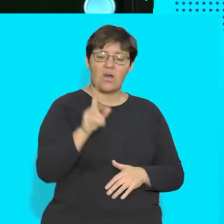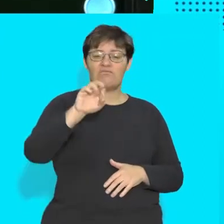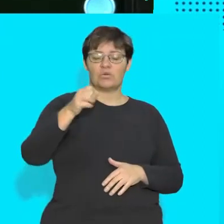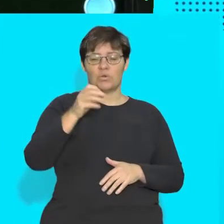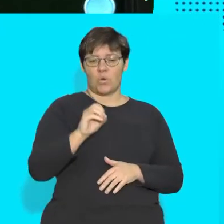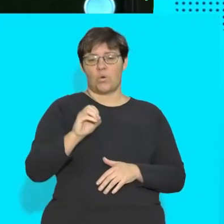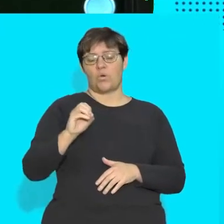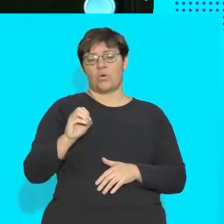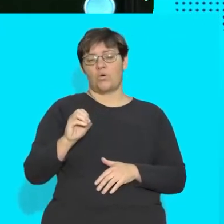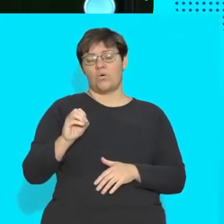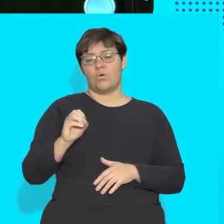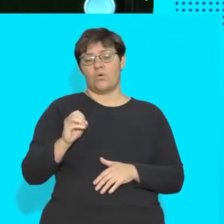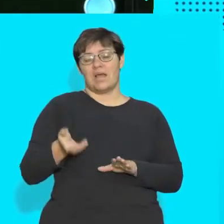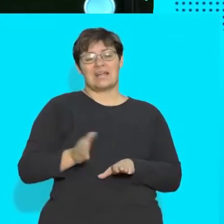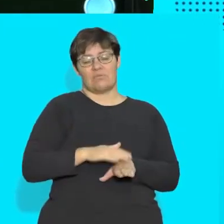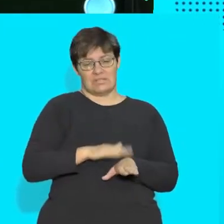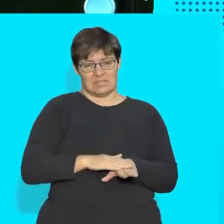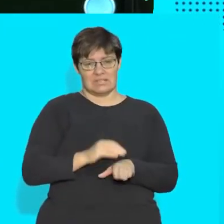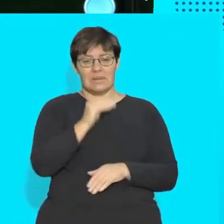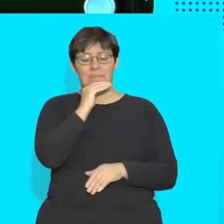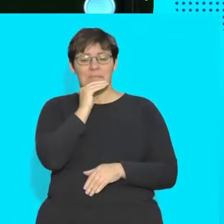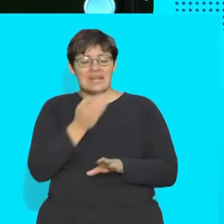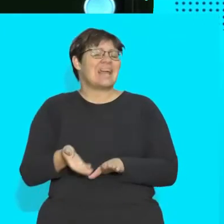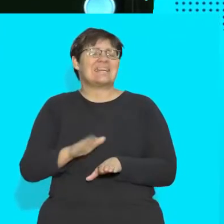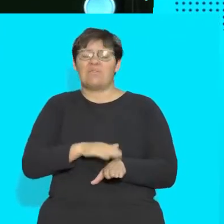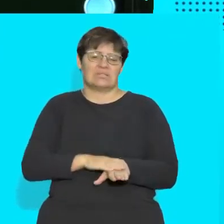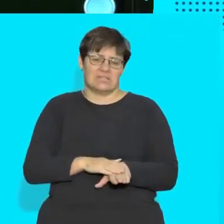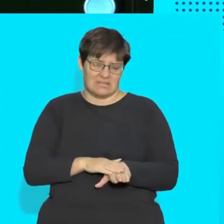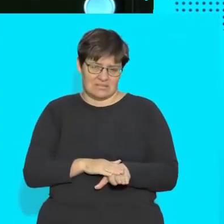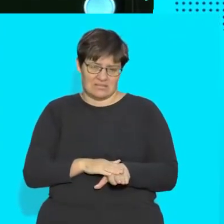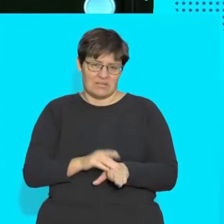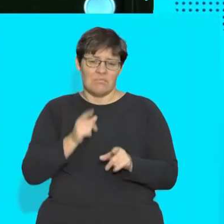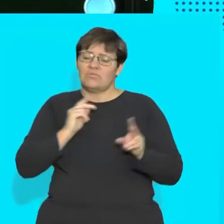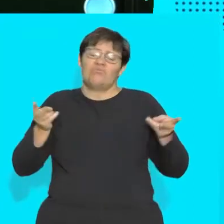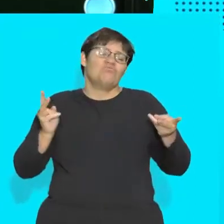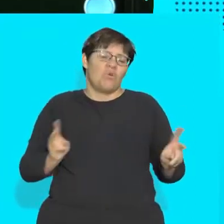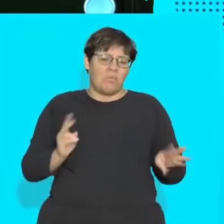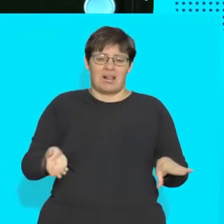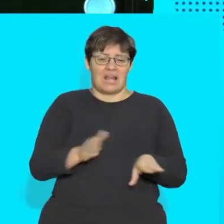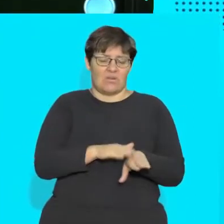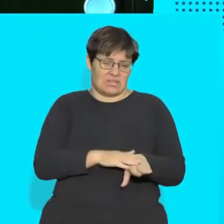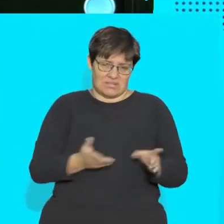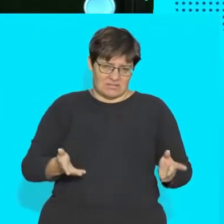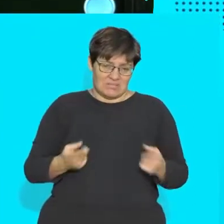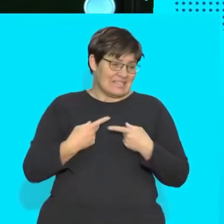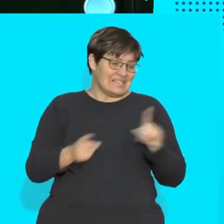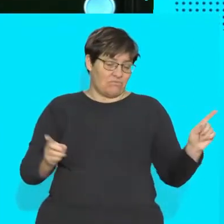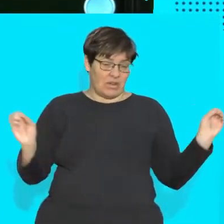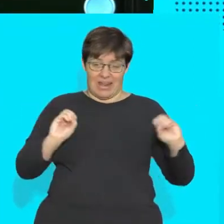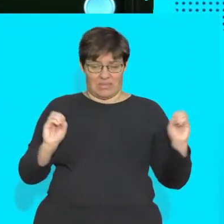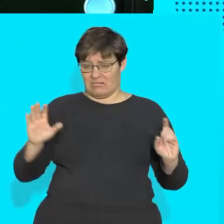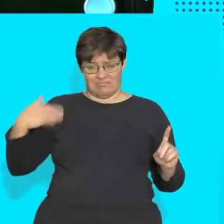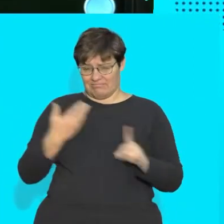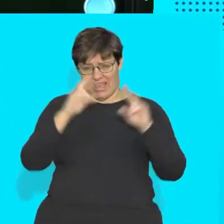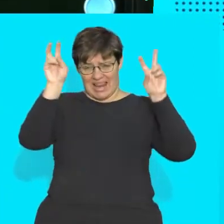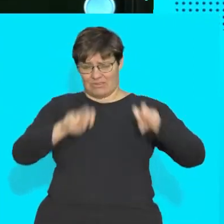saying a photocurrent because we have photons hitting it. They mean current. It's a normal current. There's nothing different